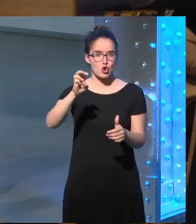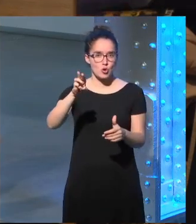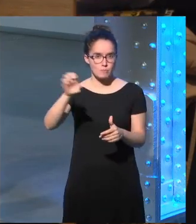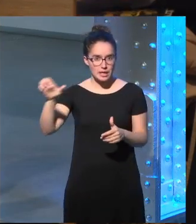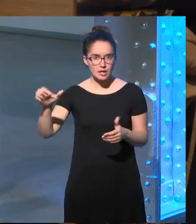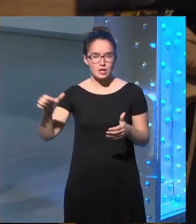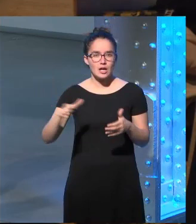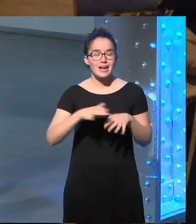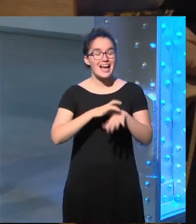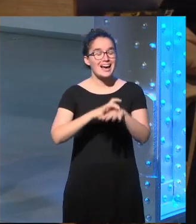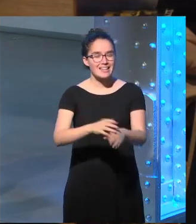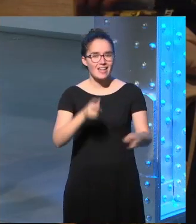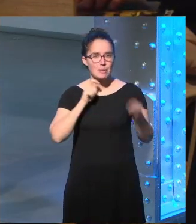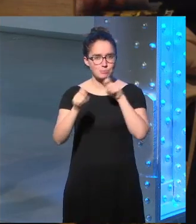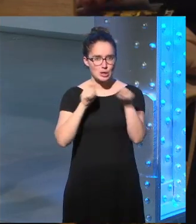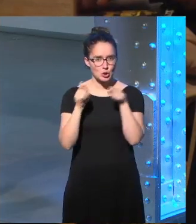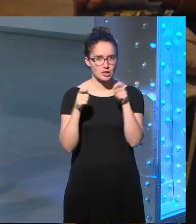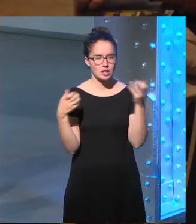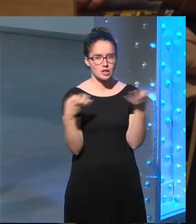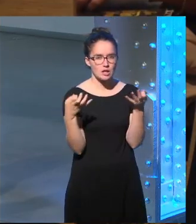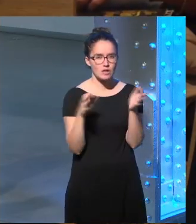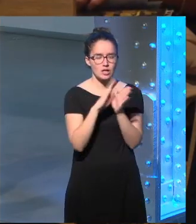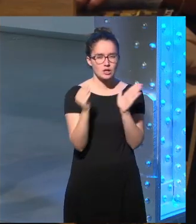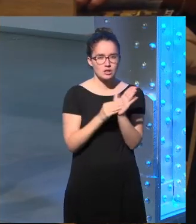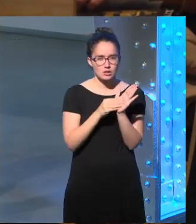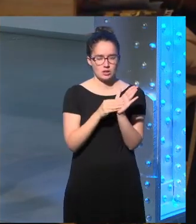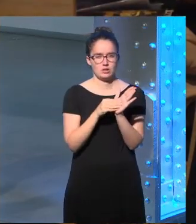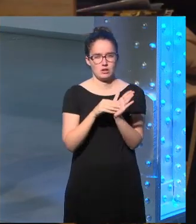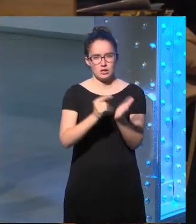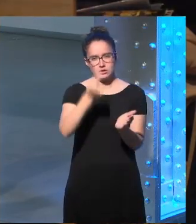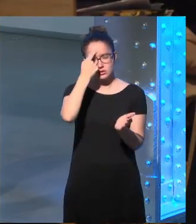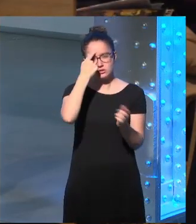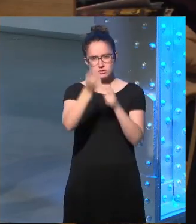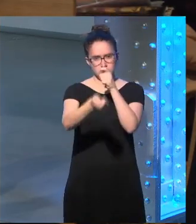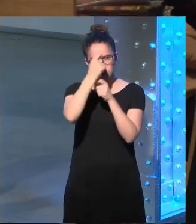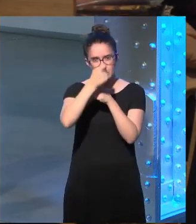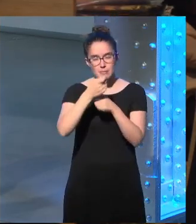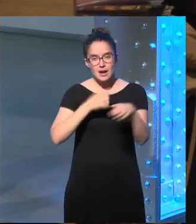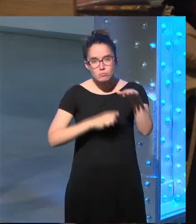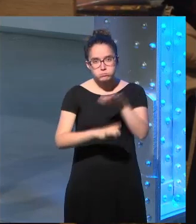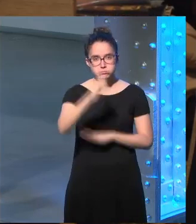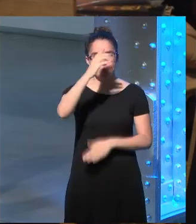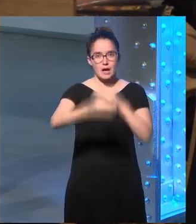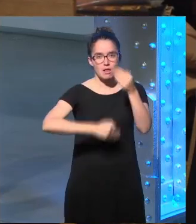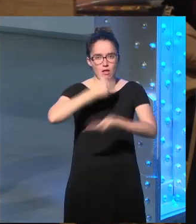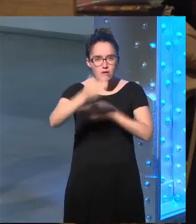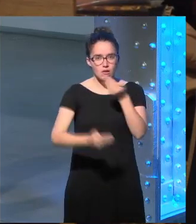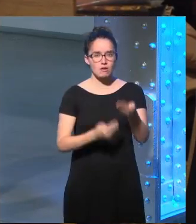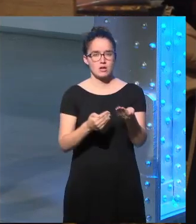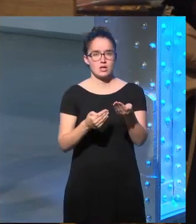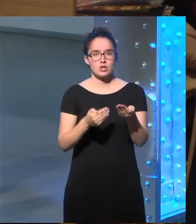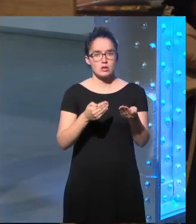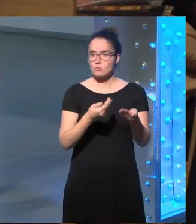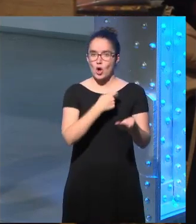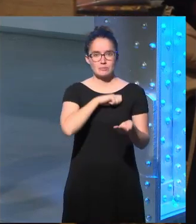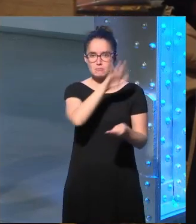months ago or some time ago, and I want you to give my regards to your colleagues. But as journalists should keep in our minds that in